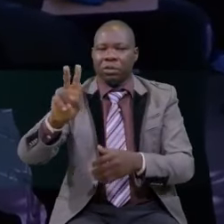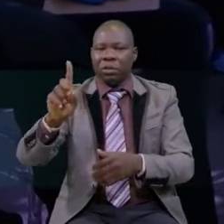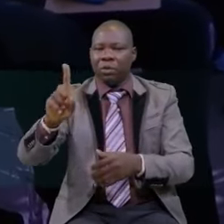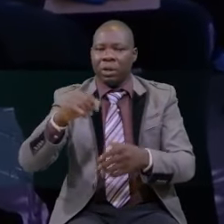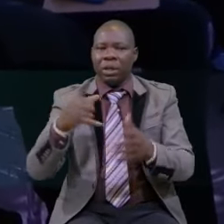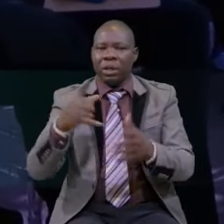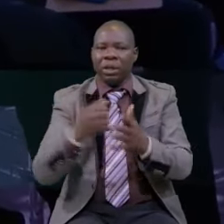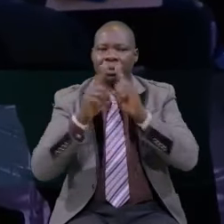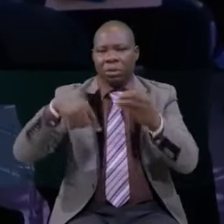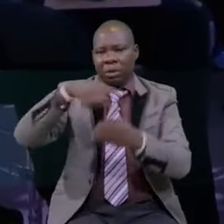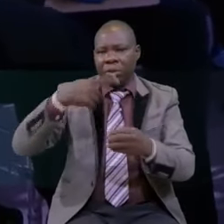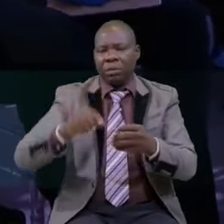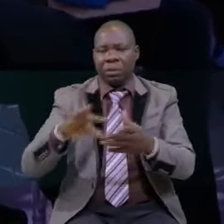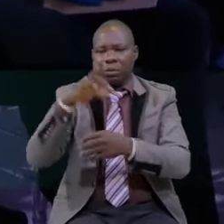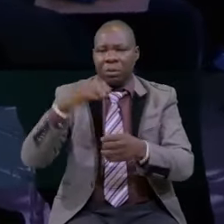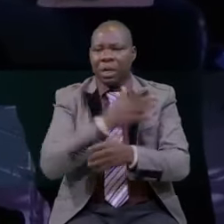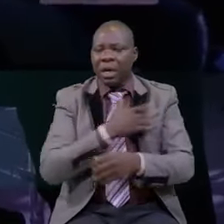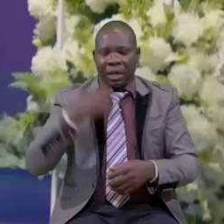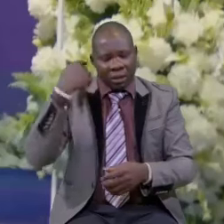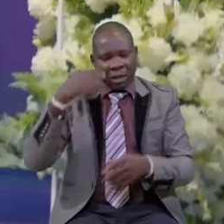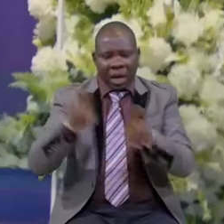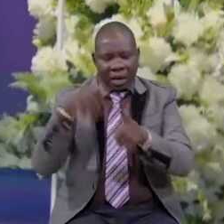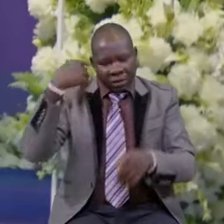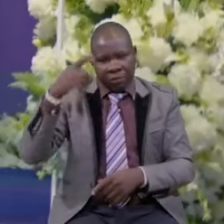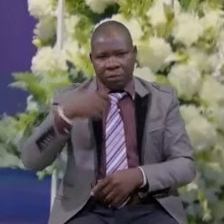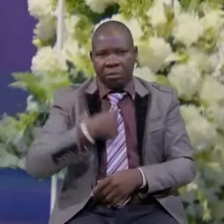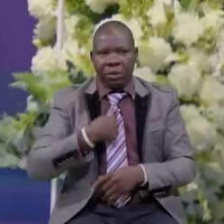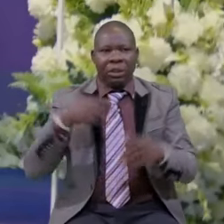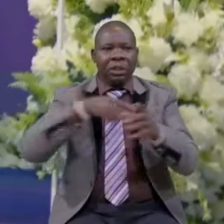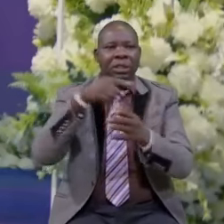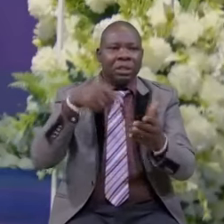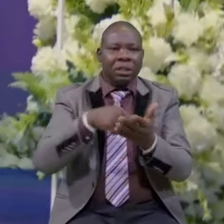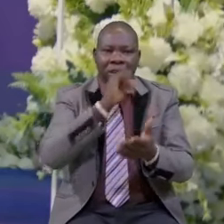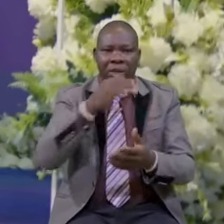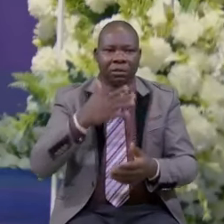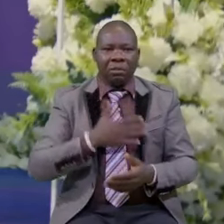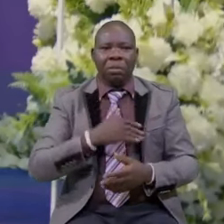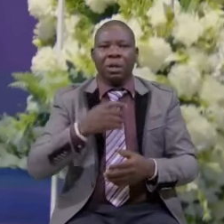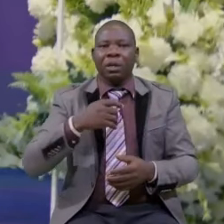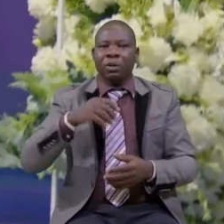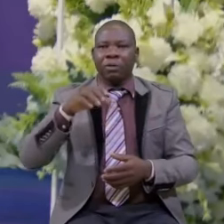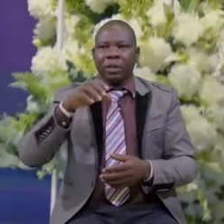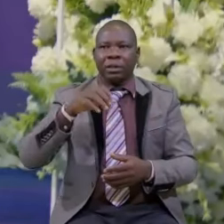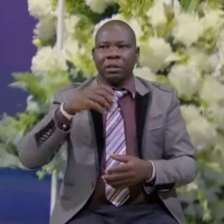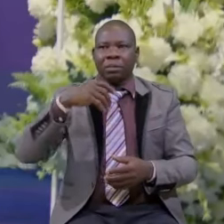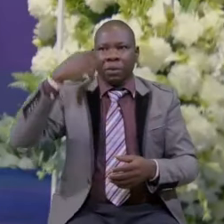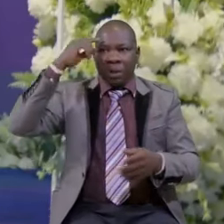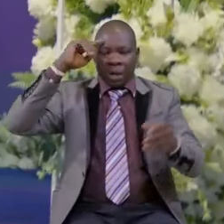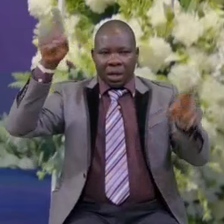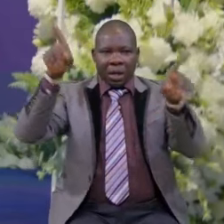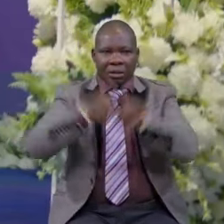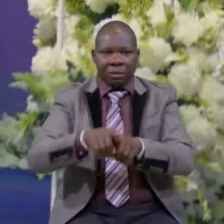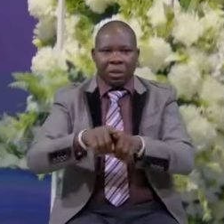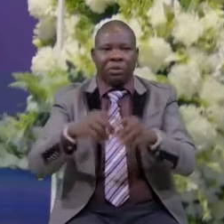Word. It says, "As for me, this is my covenant with them, says